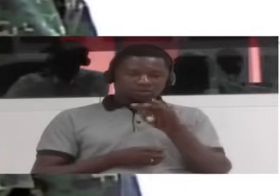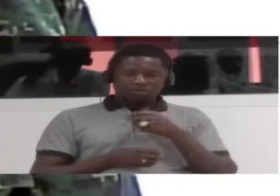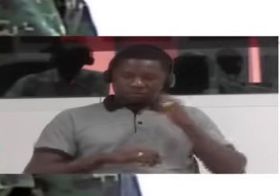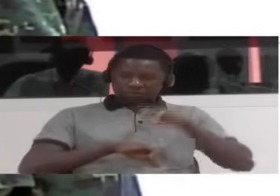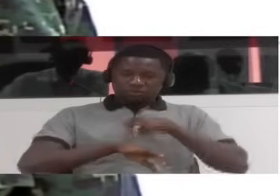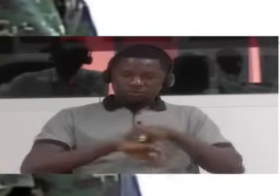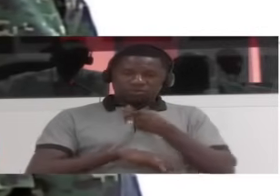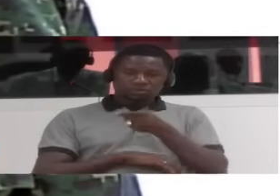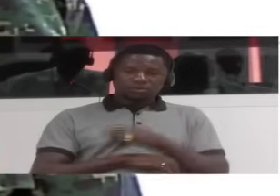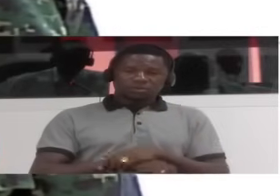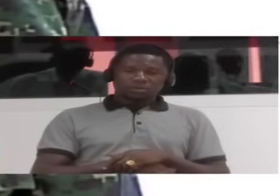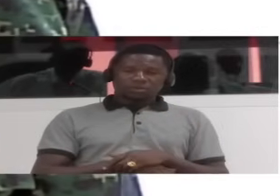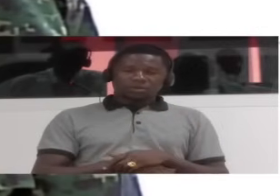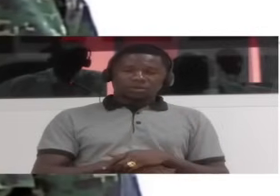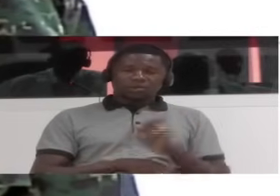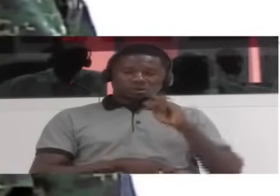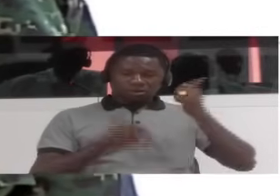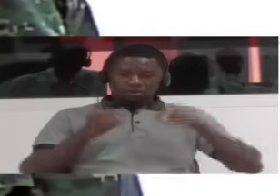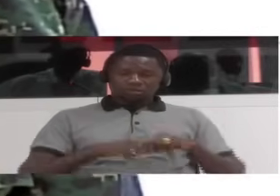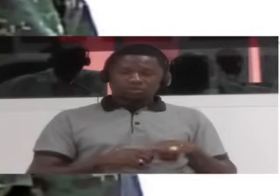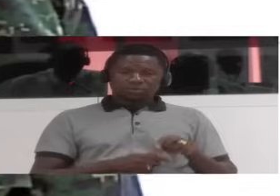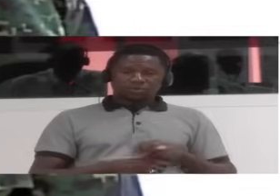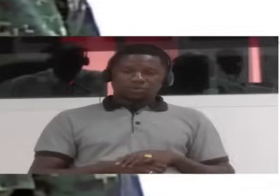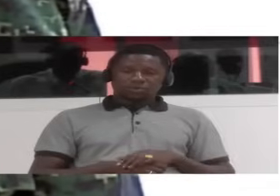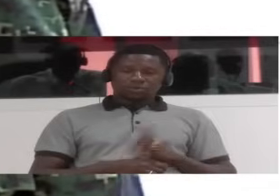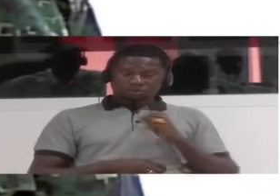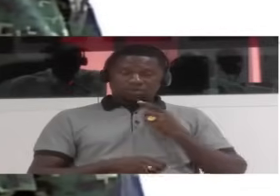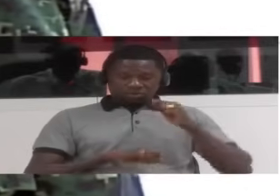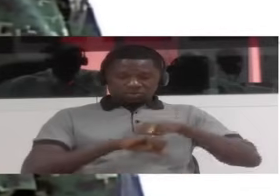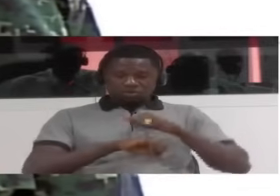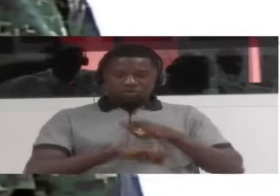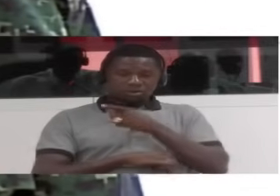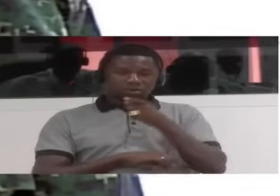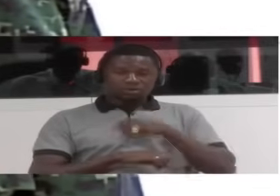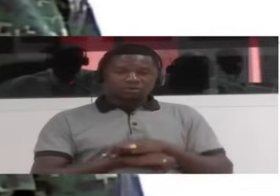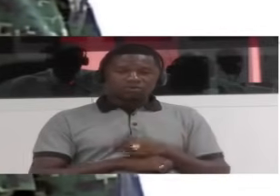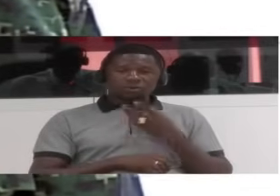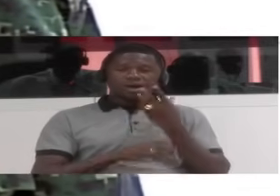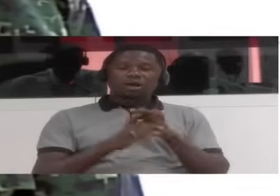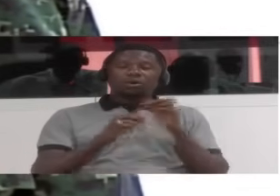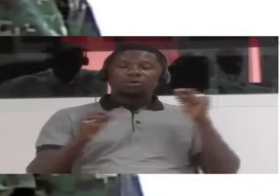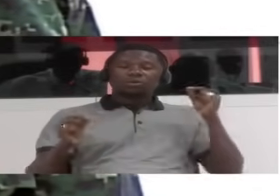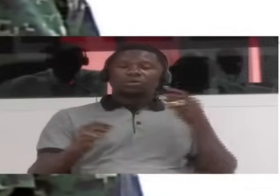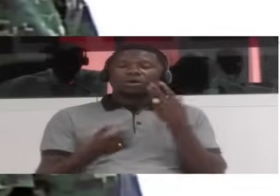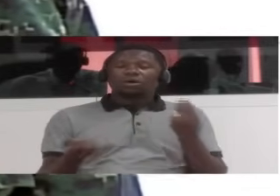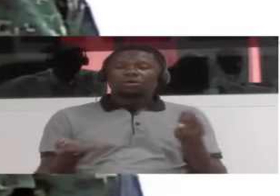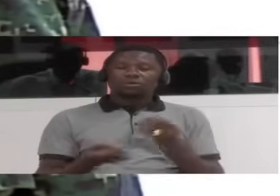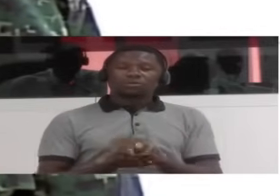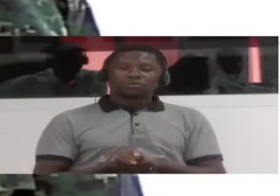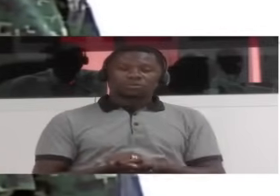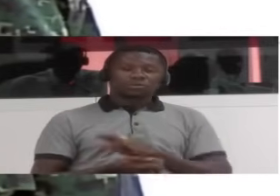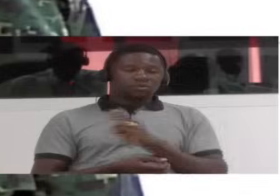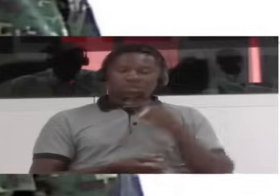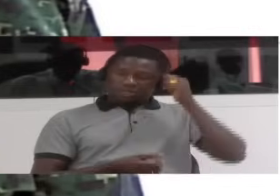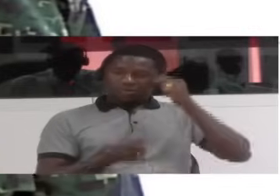And what happened to him? We did torture him. For how long? No, I can't